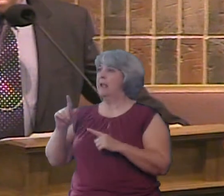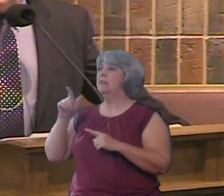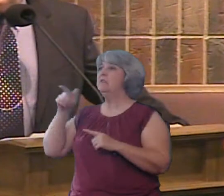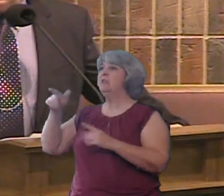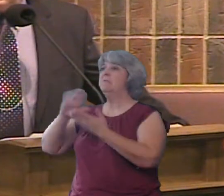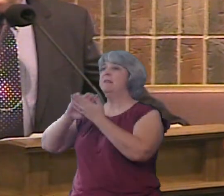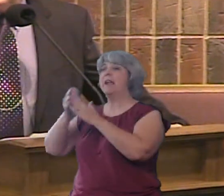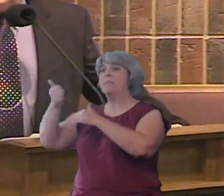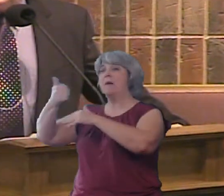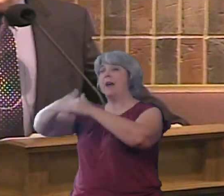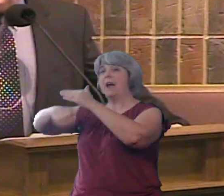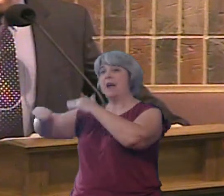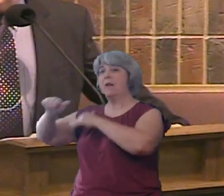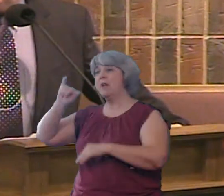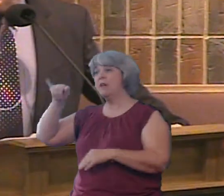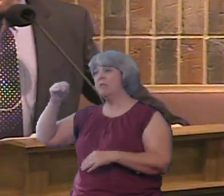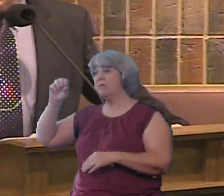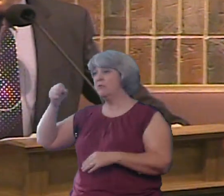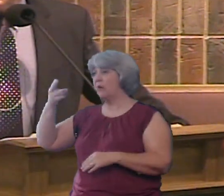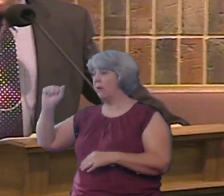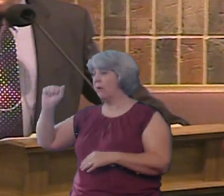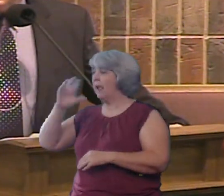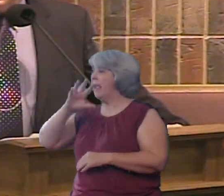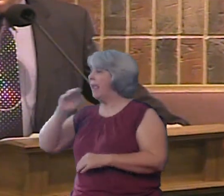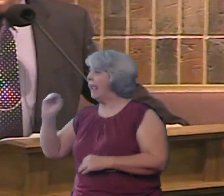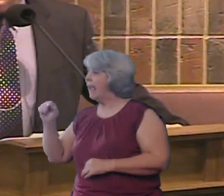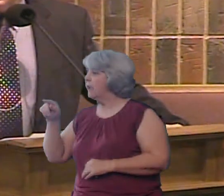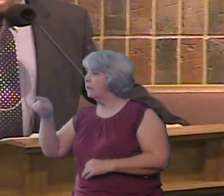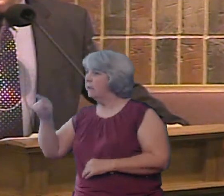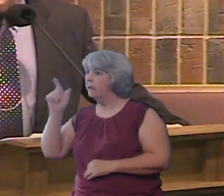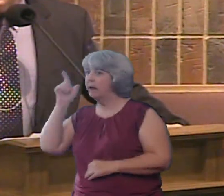will become part of the genealogy of Jesus.